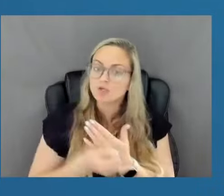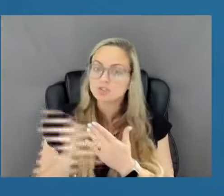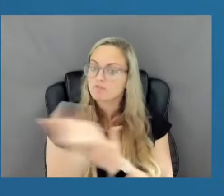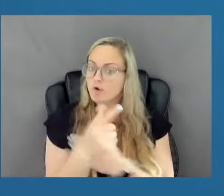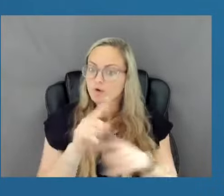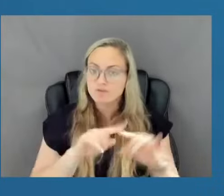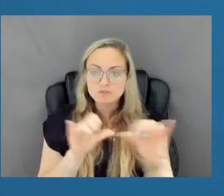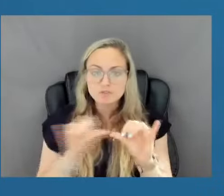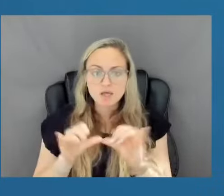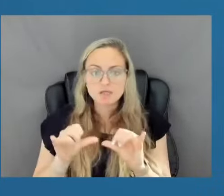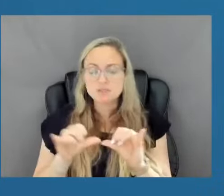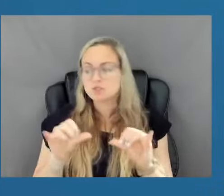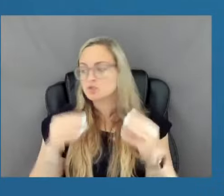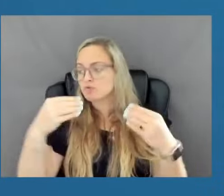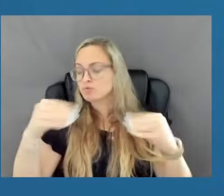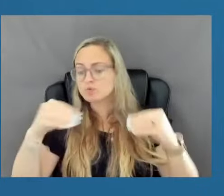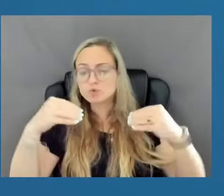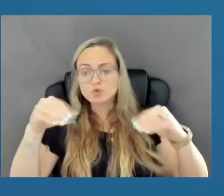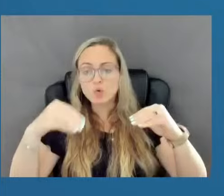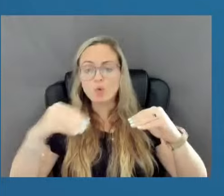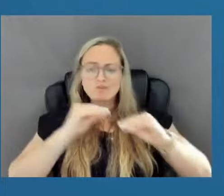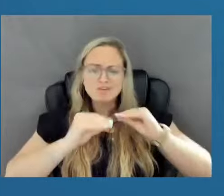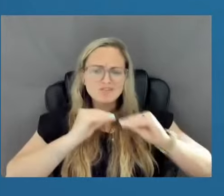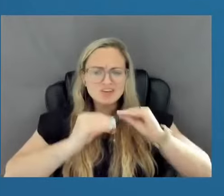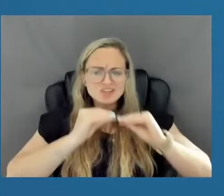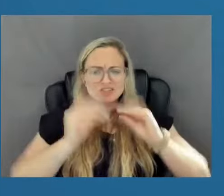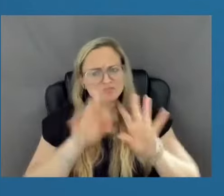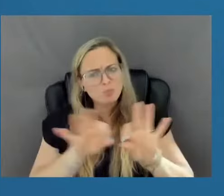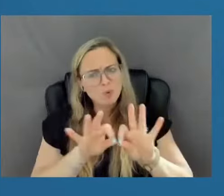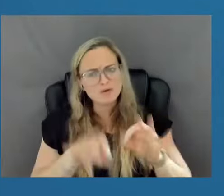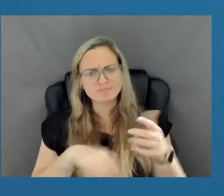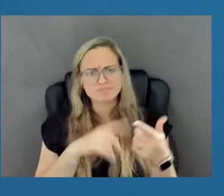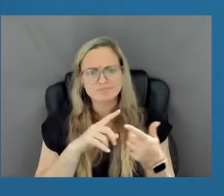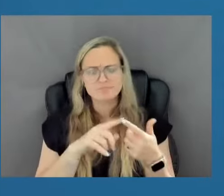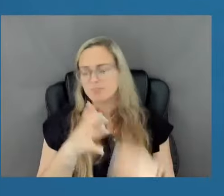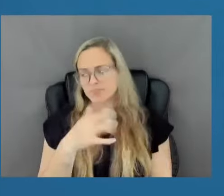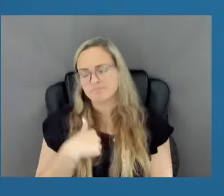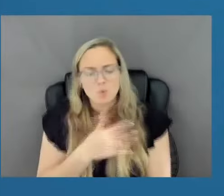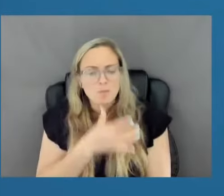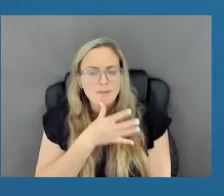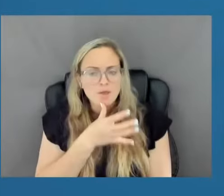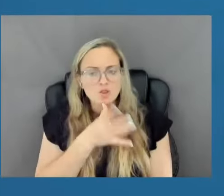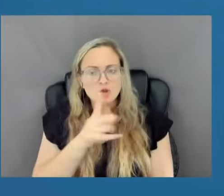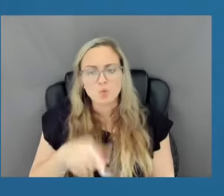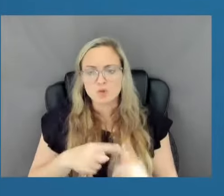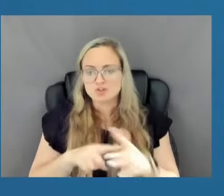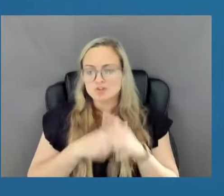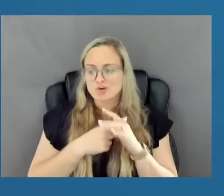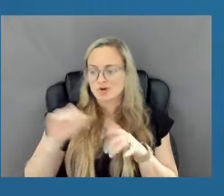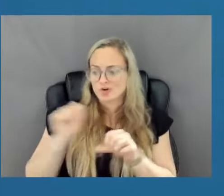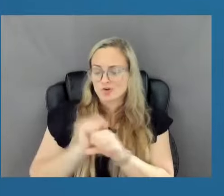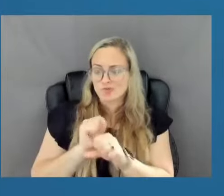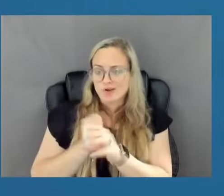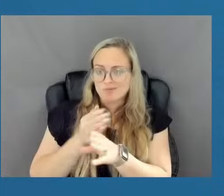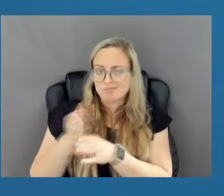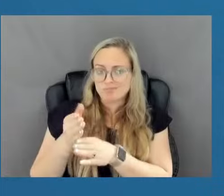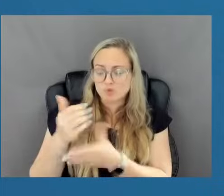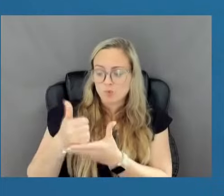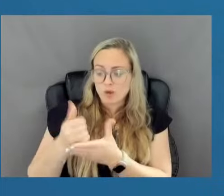from storefront renovations, which are so important. My mother, when she was starting out her career to help victims of